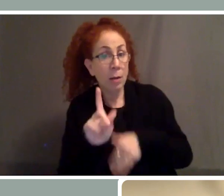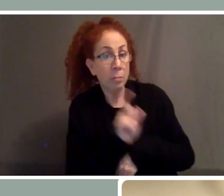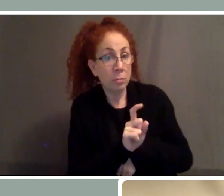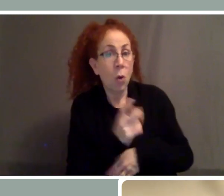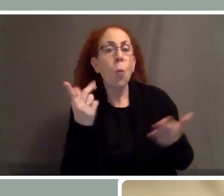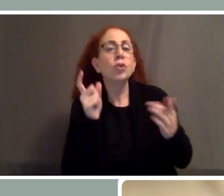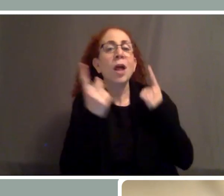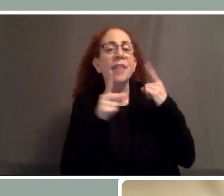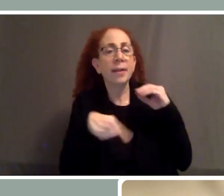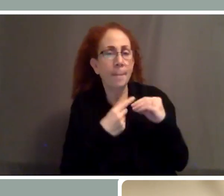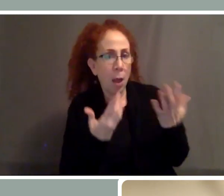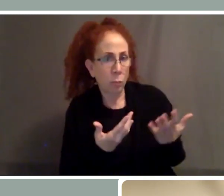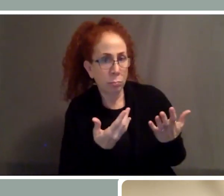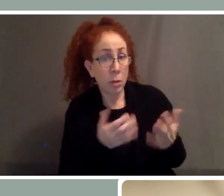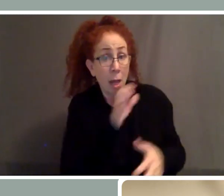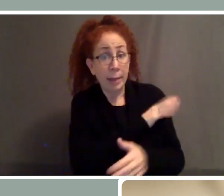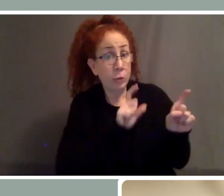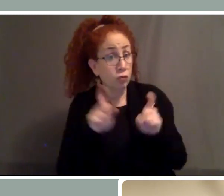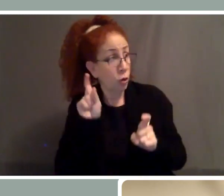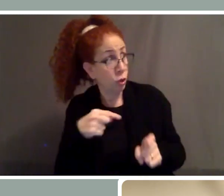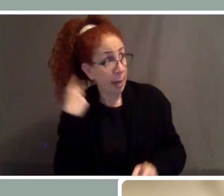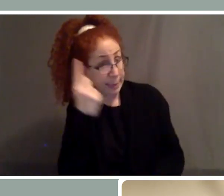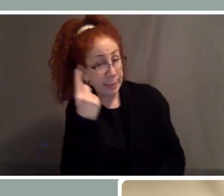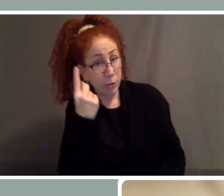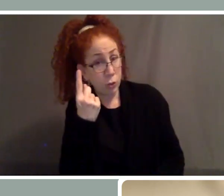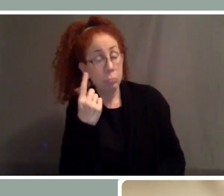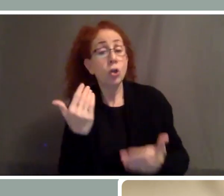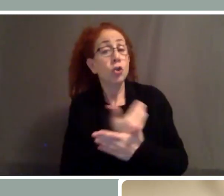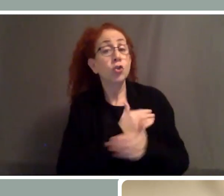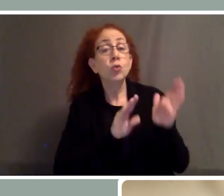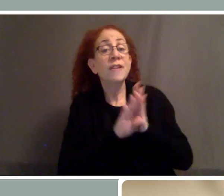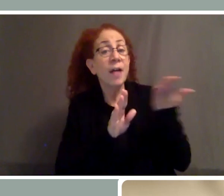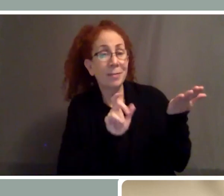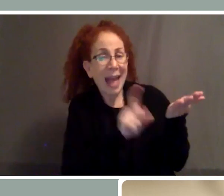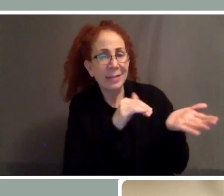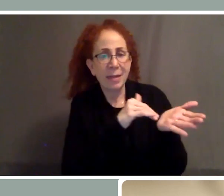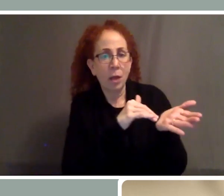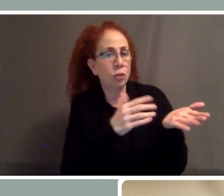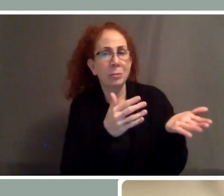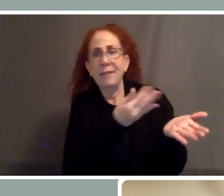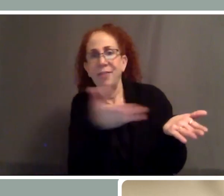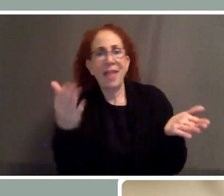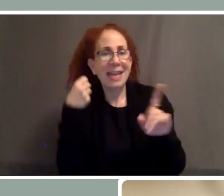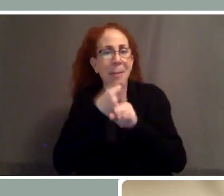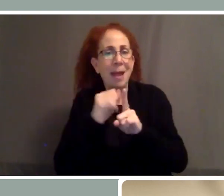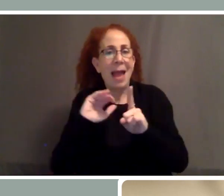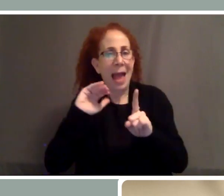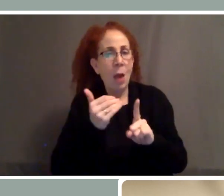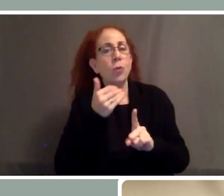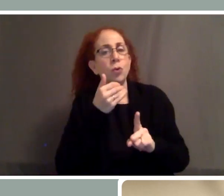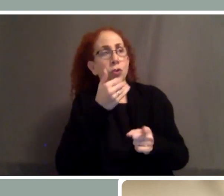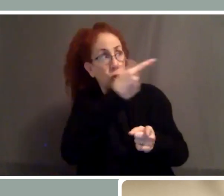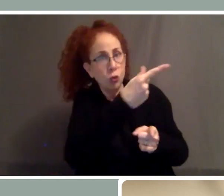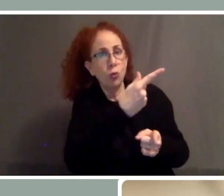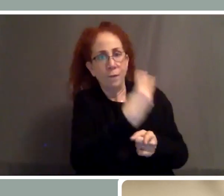be thinking about? Should I be thinking about a clinical trial? Are there new developments that are impacting how you view how you're treating me?